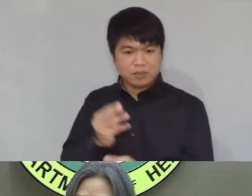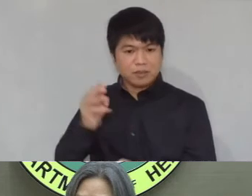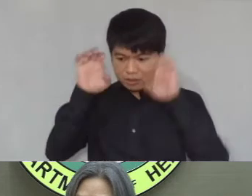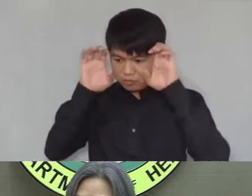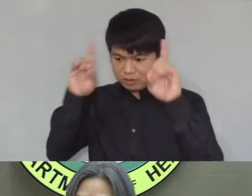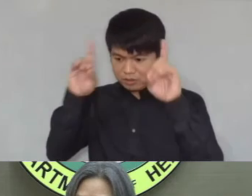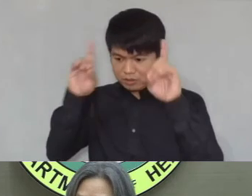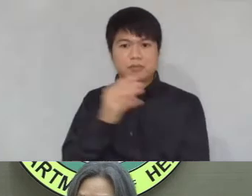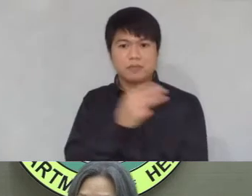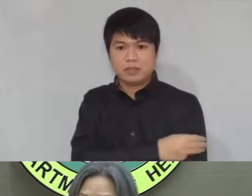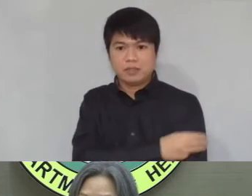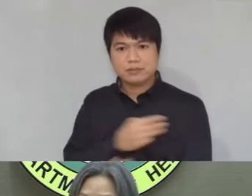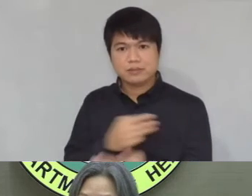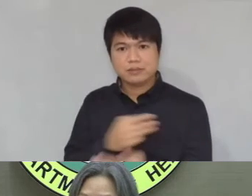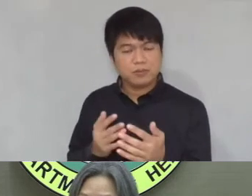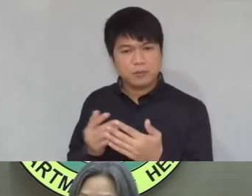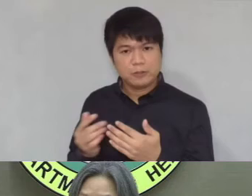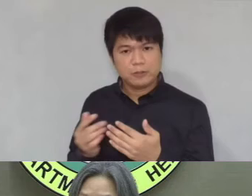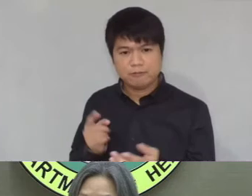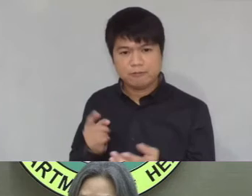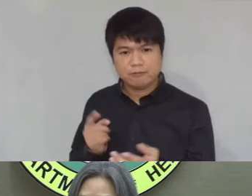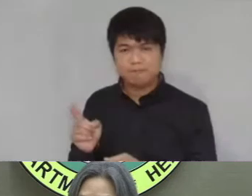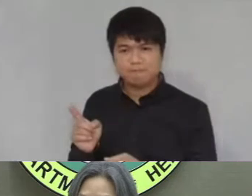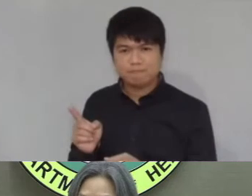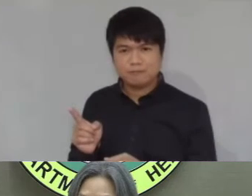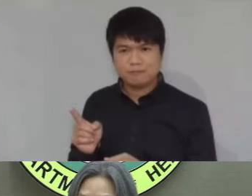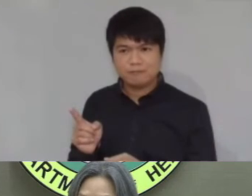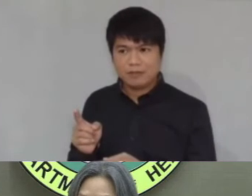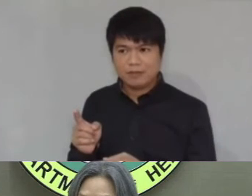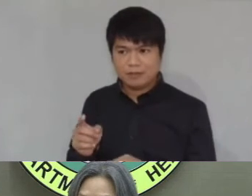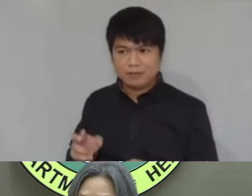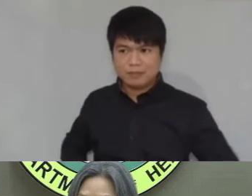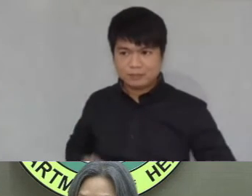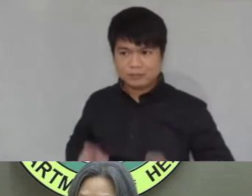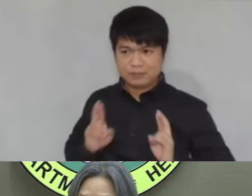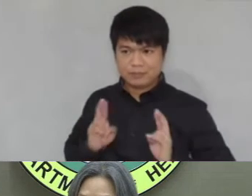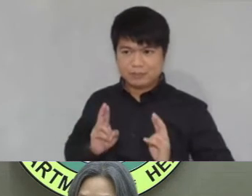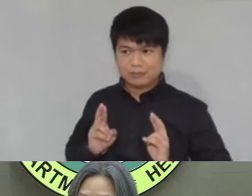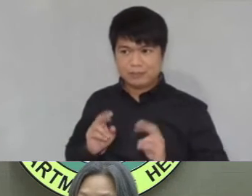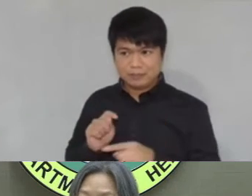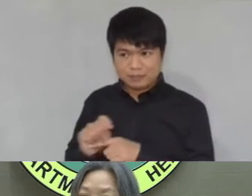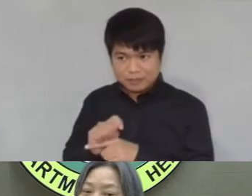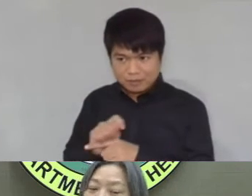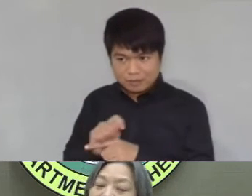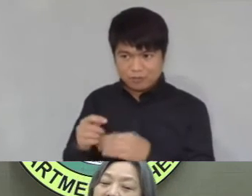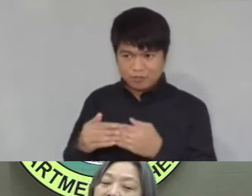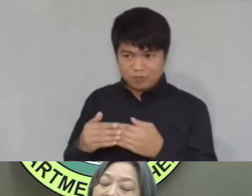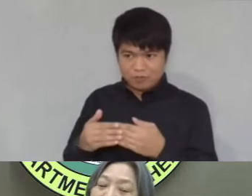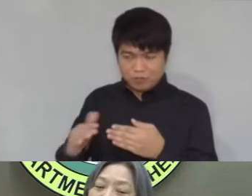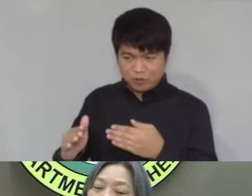education. So even in residency training,